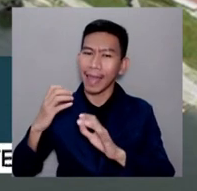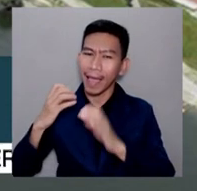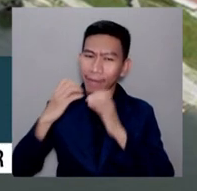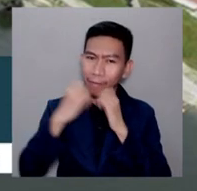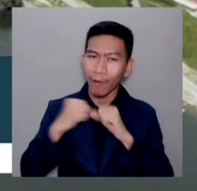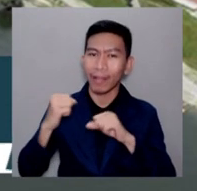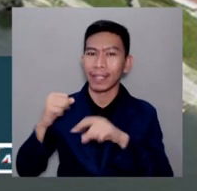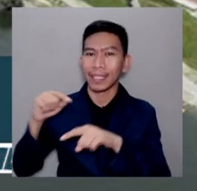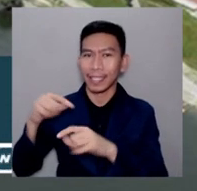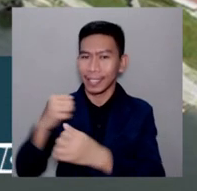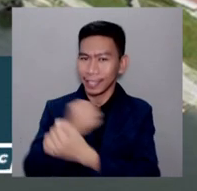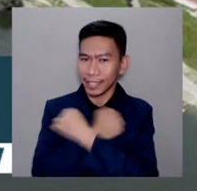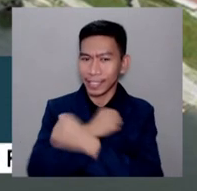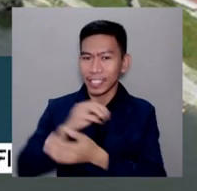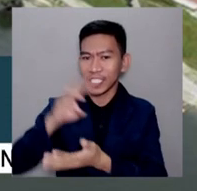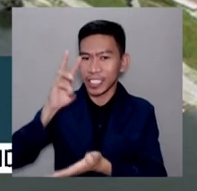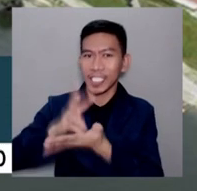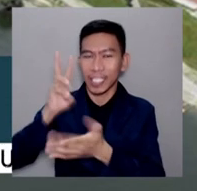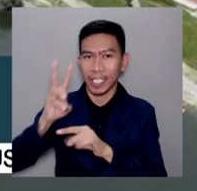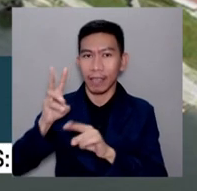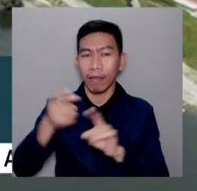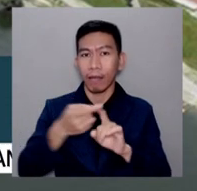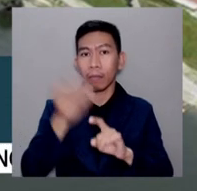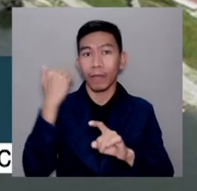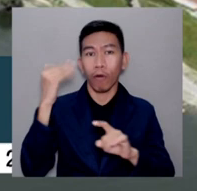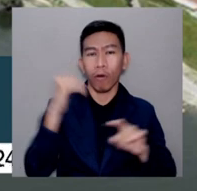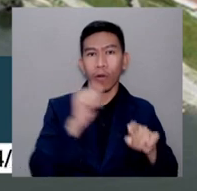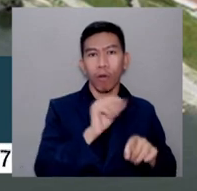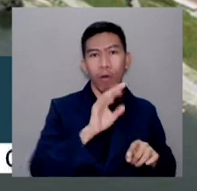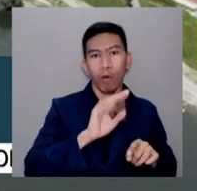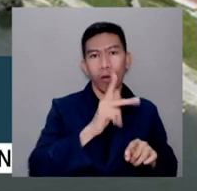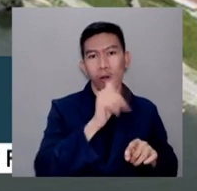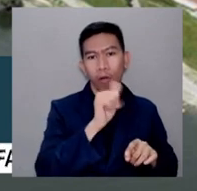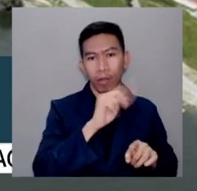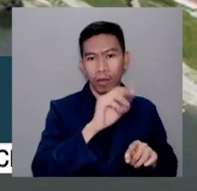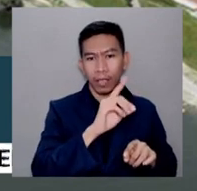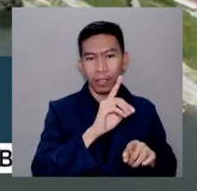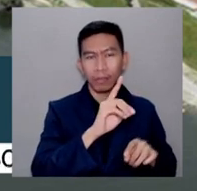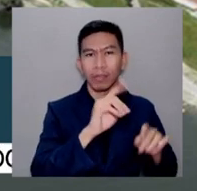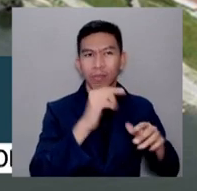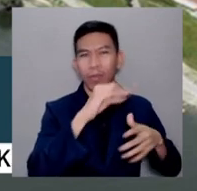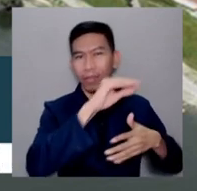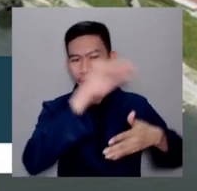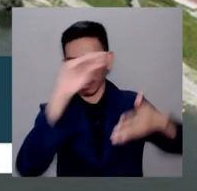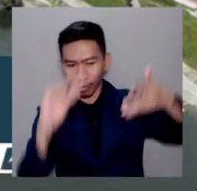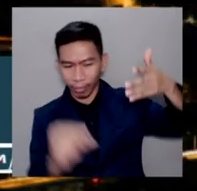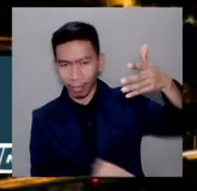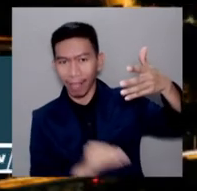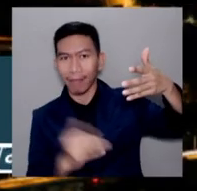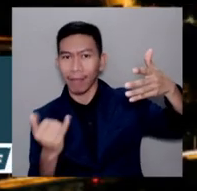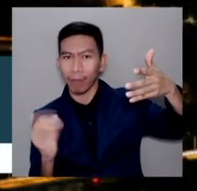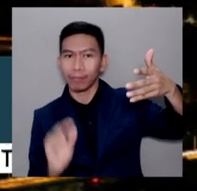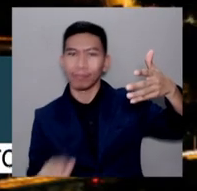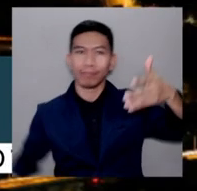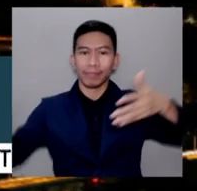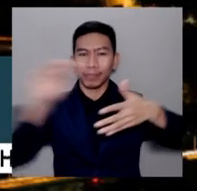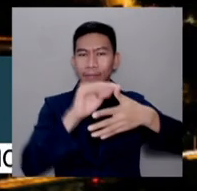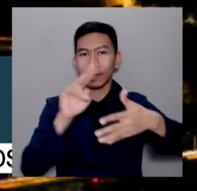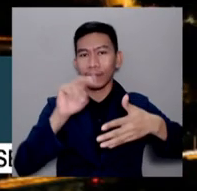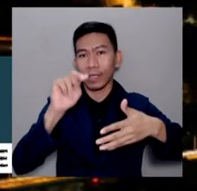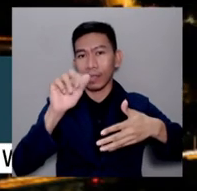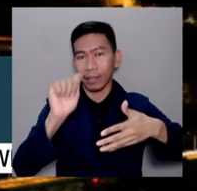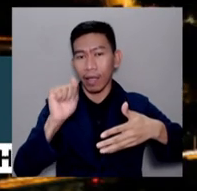reclaimed the top spot from Auckland, which tumbled down to 34th place due to COVID restrictions. The report said good infrastructure